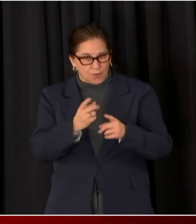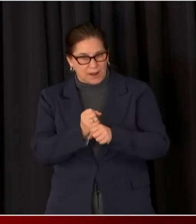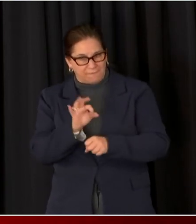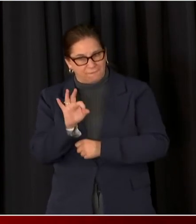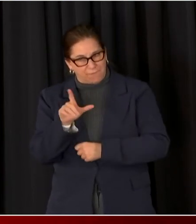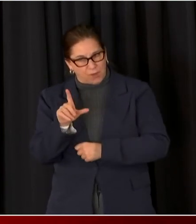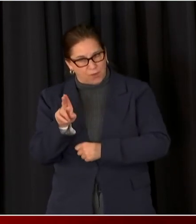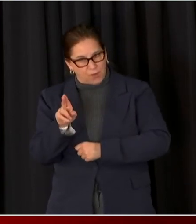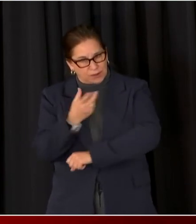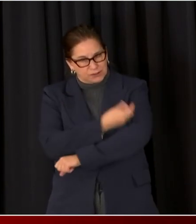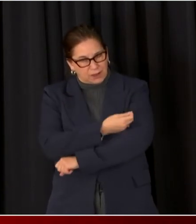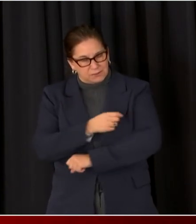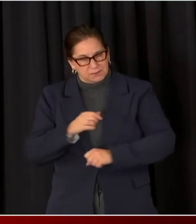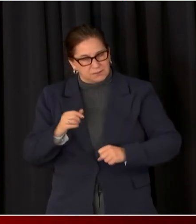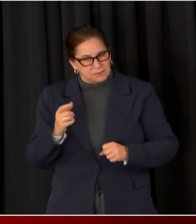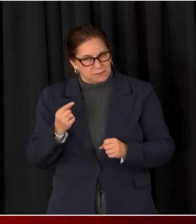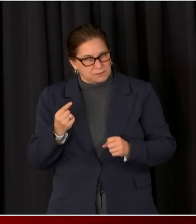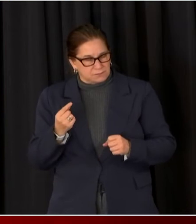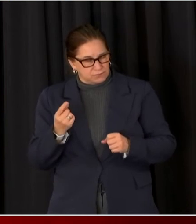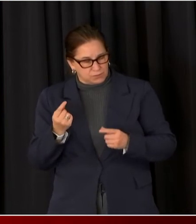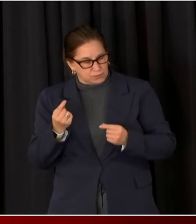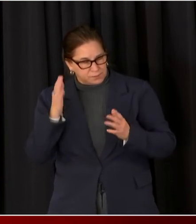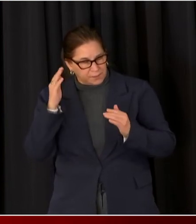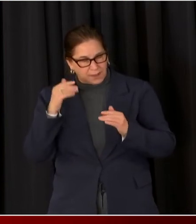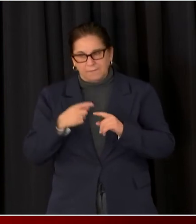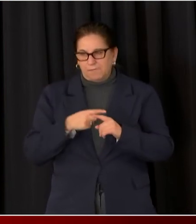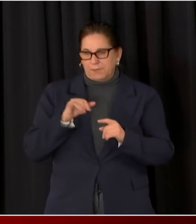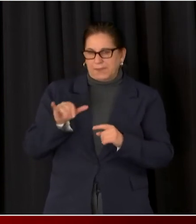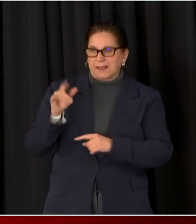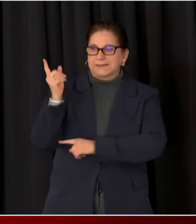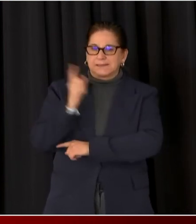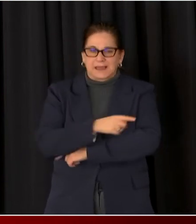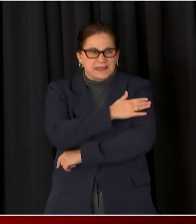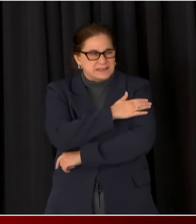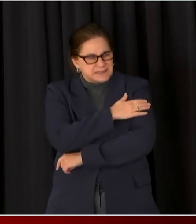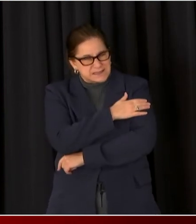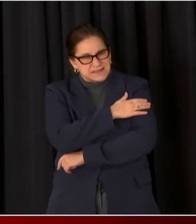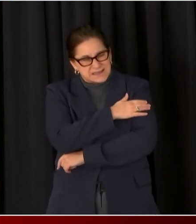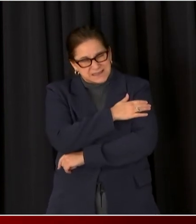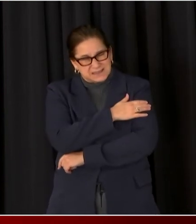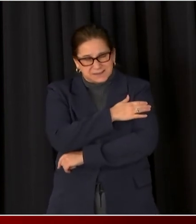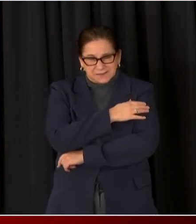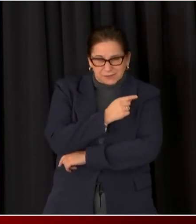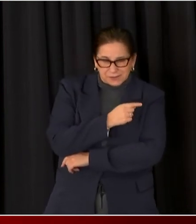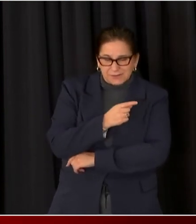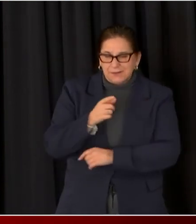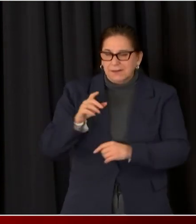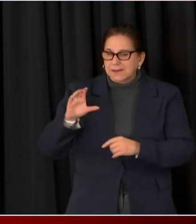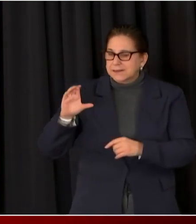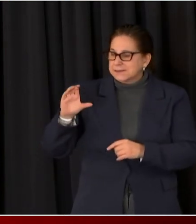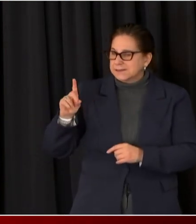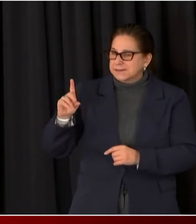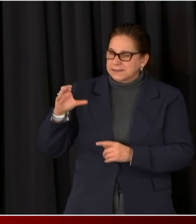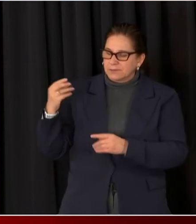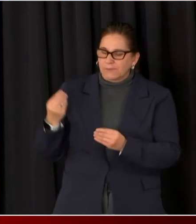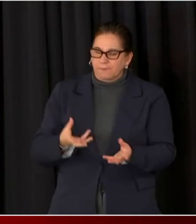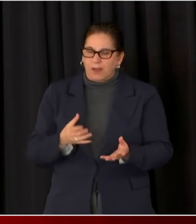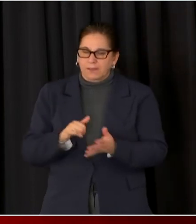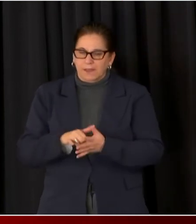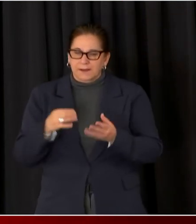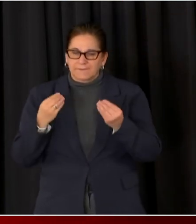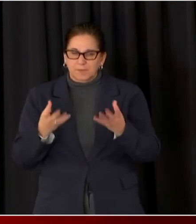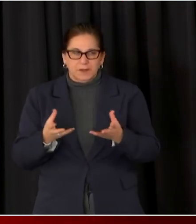you could expect days afterward. The CDC cannot produce that vaccine information sheet until there is an EUA